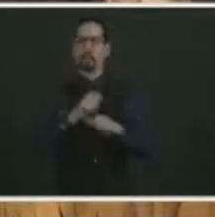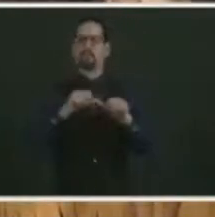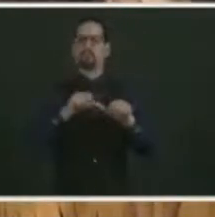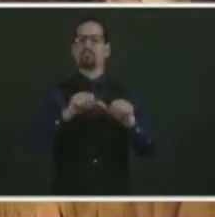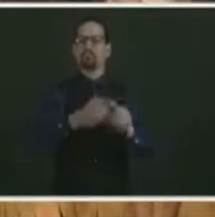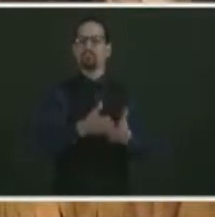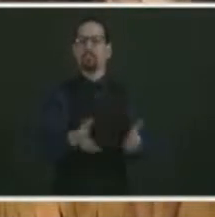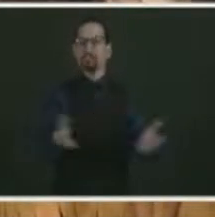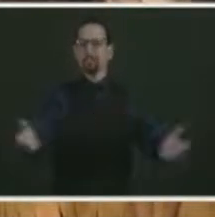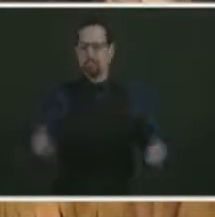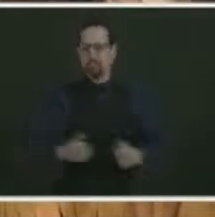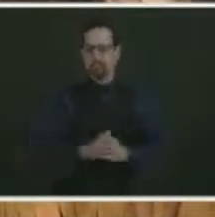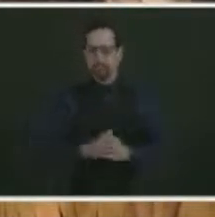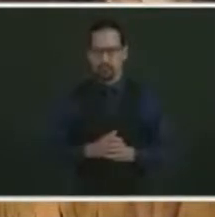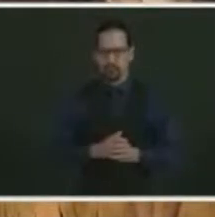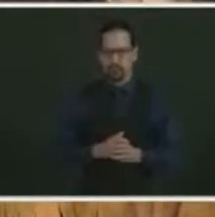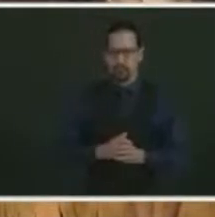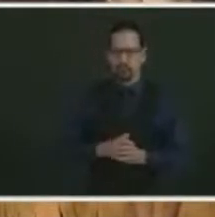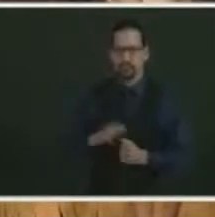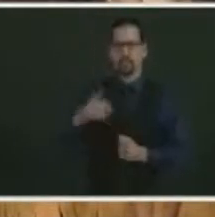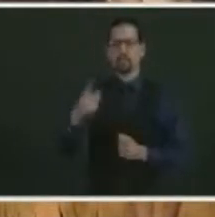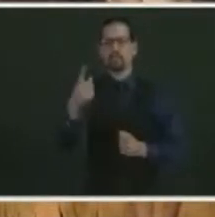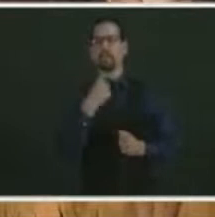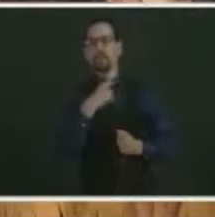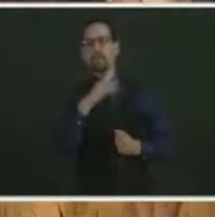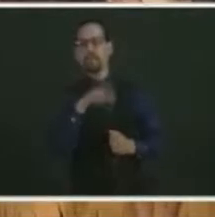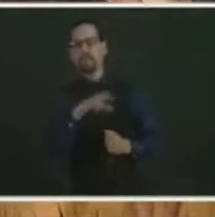now that might, make up for the other